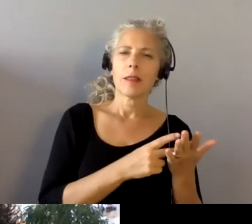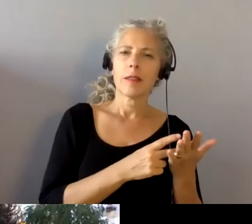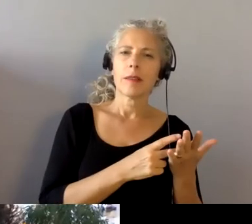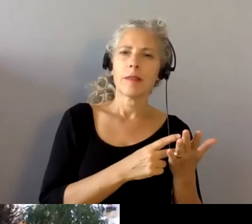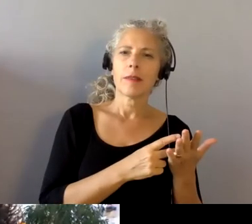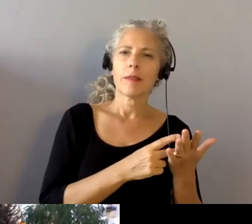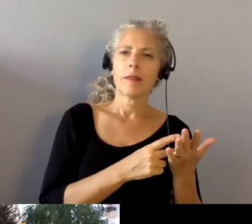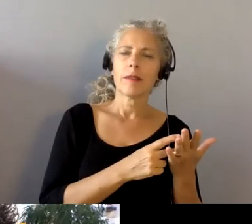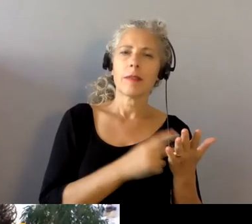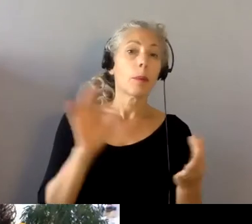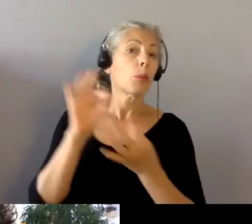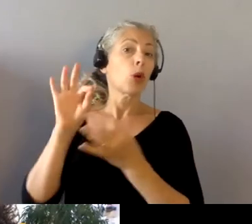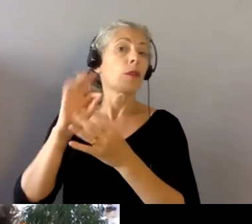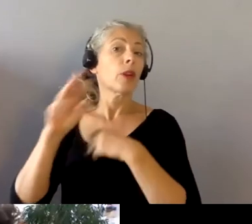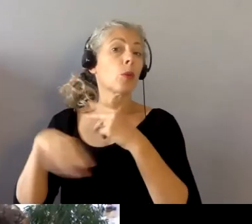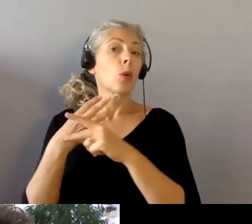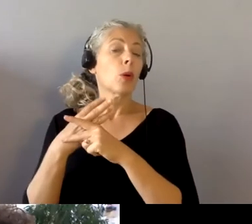this utopian,